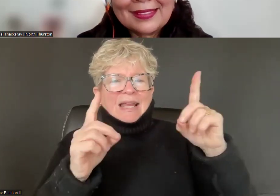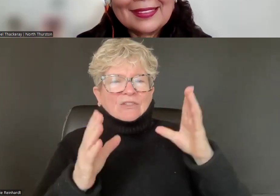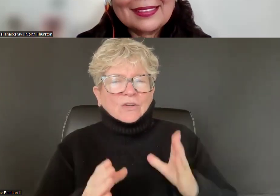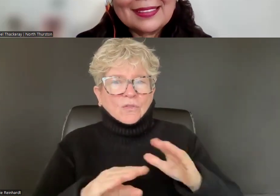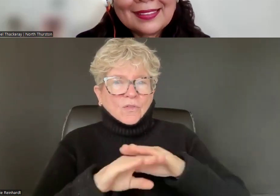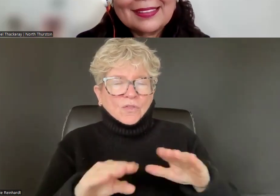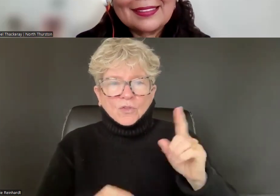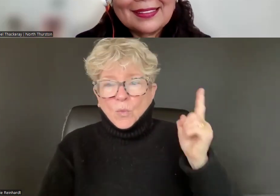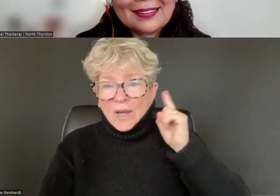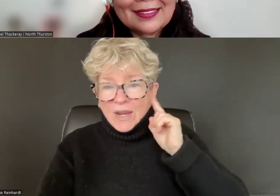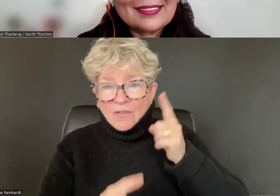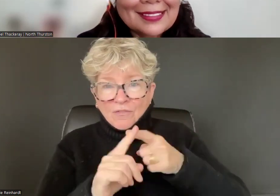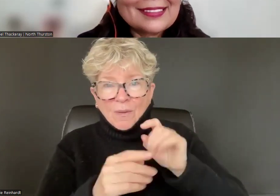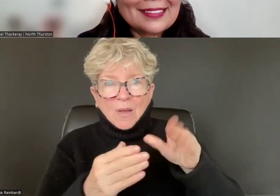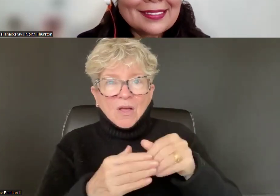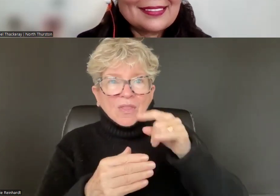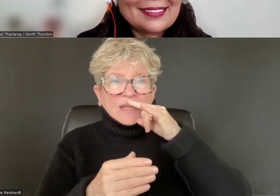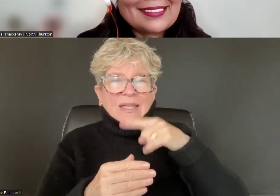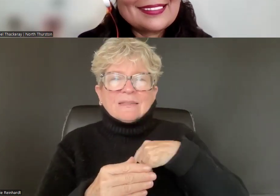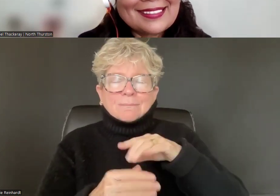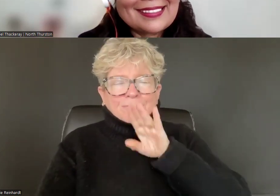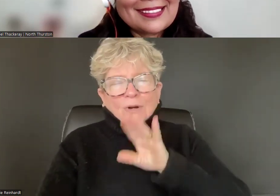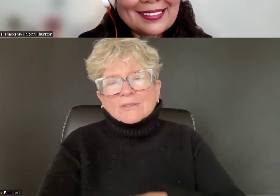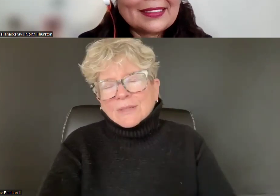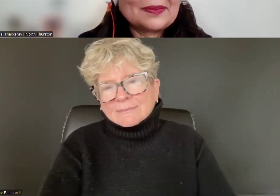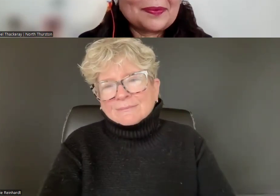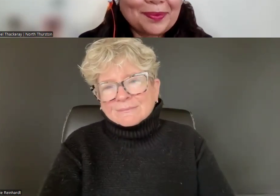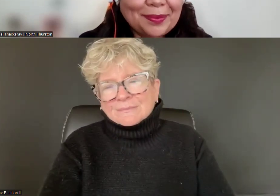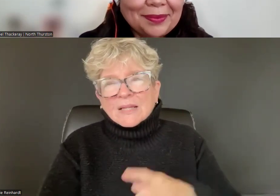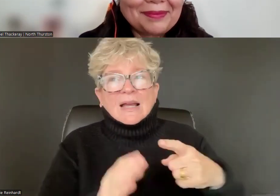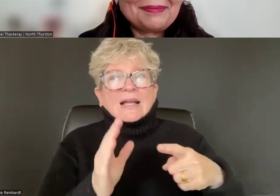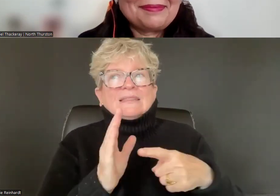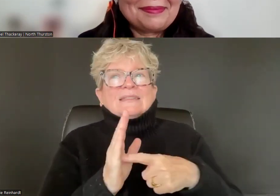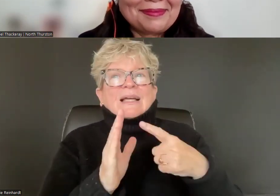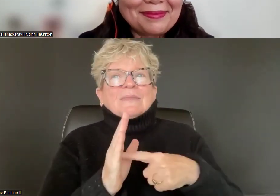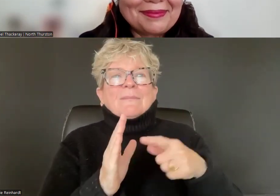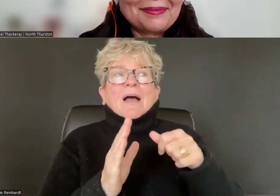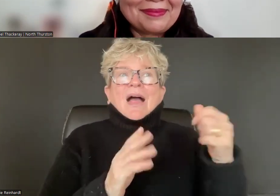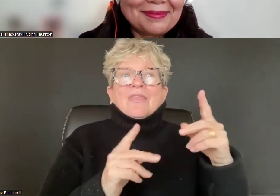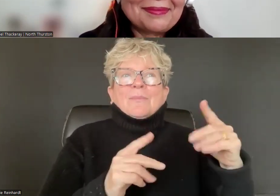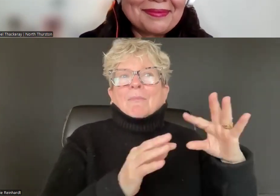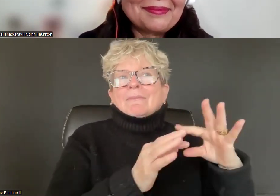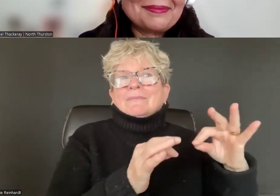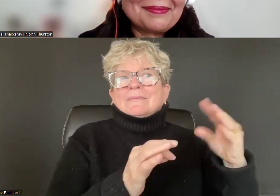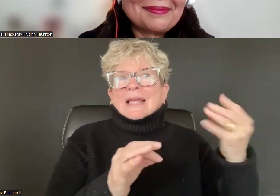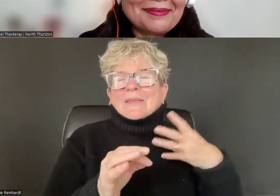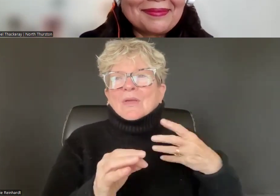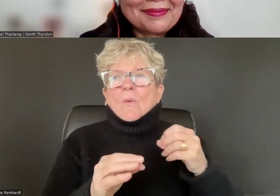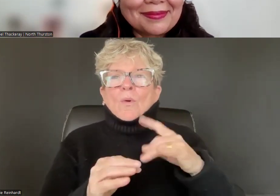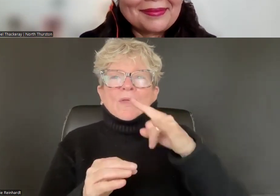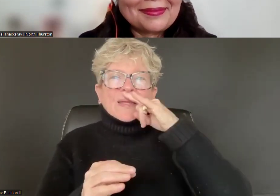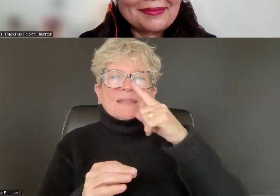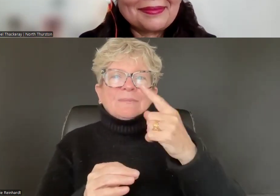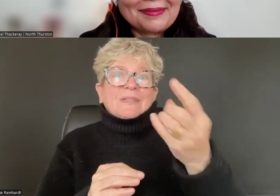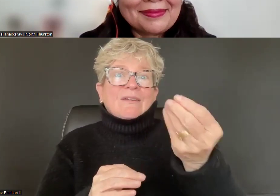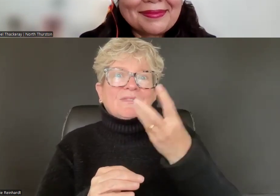from all the kids, it's frustrating. And sometimes I hear from other people or the kids come back, but I know that we also,